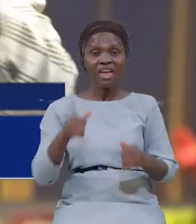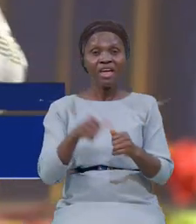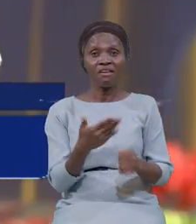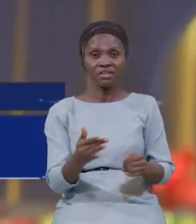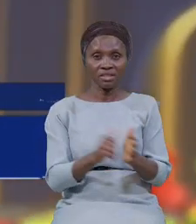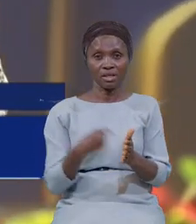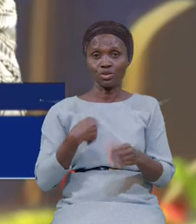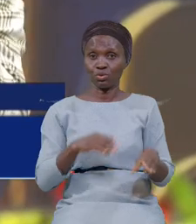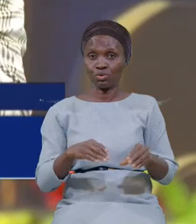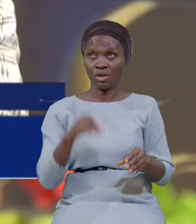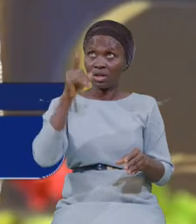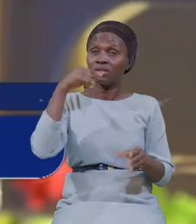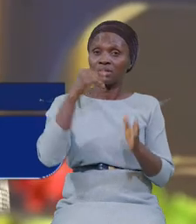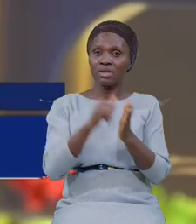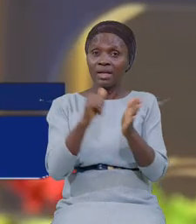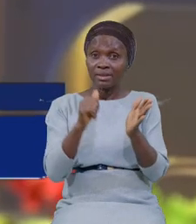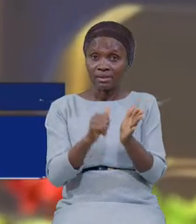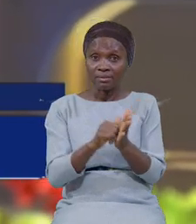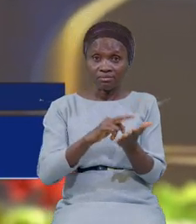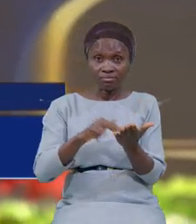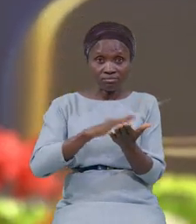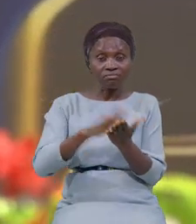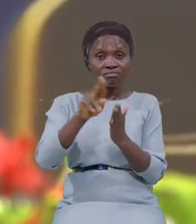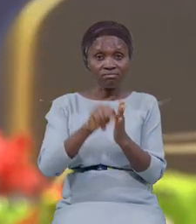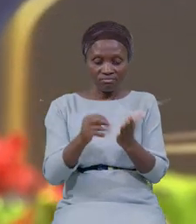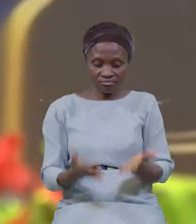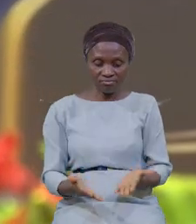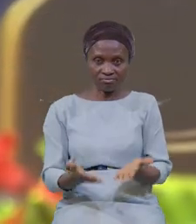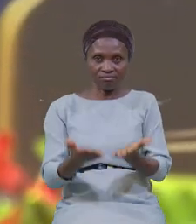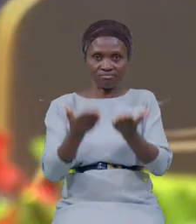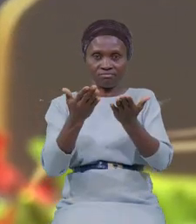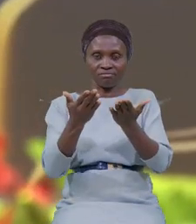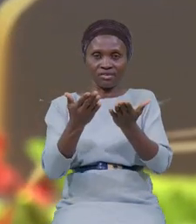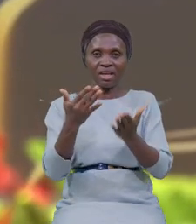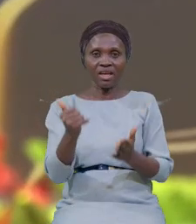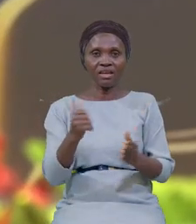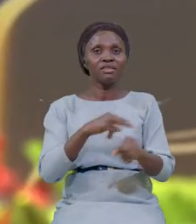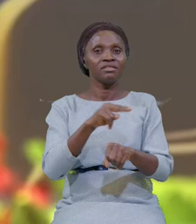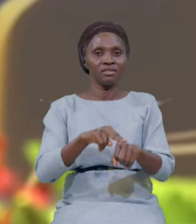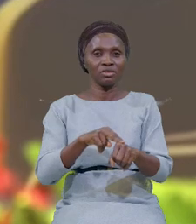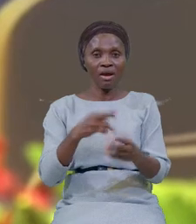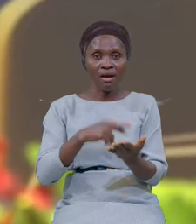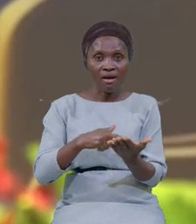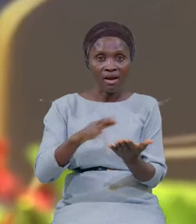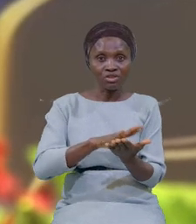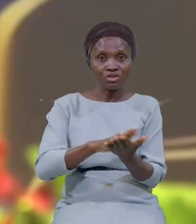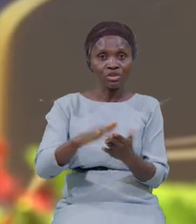says that righteousness exalts a nation. Righteousness in the